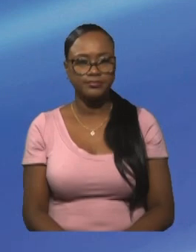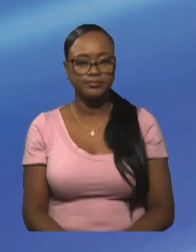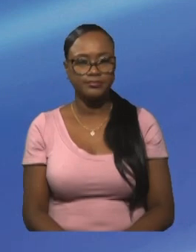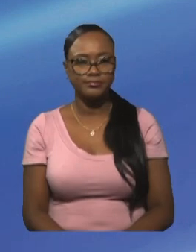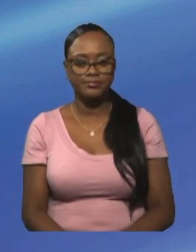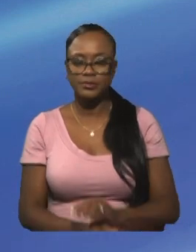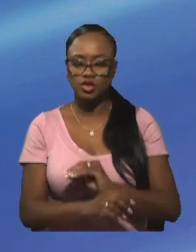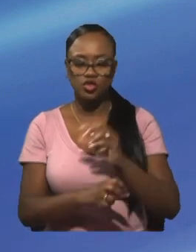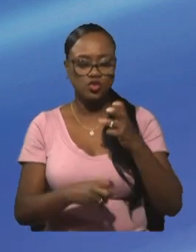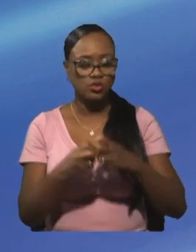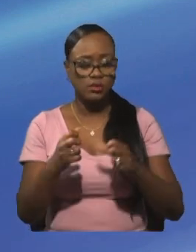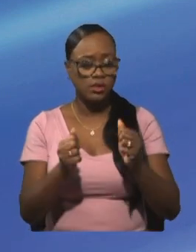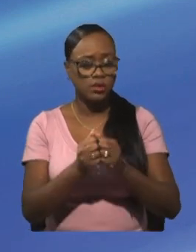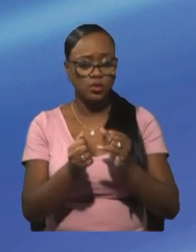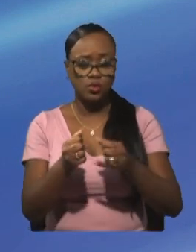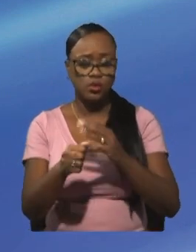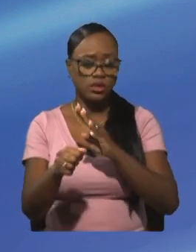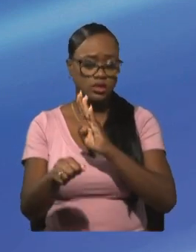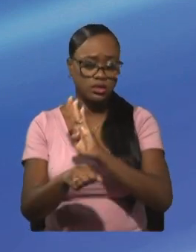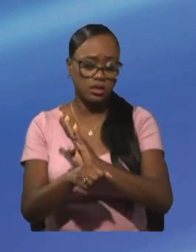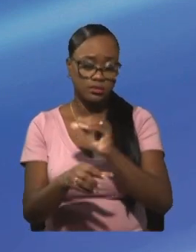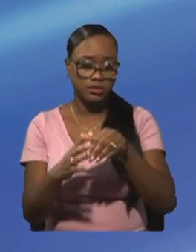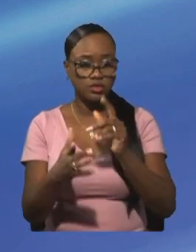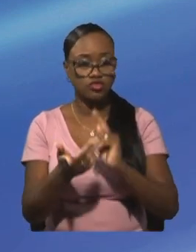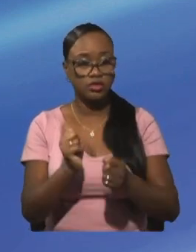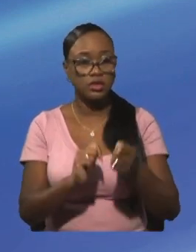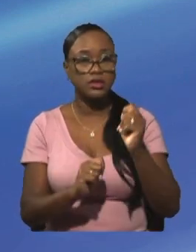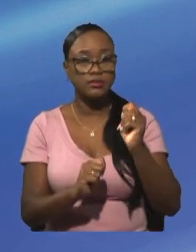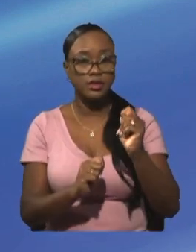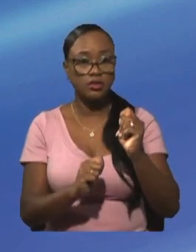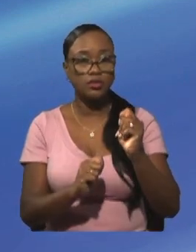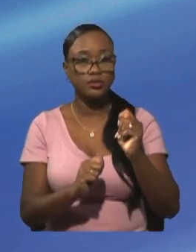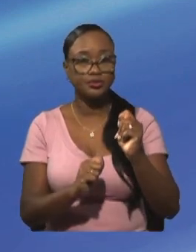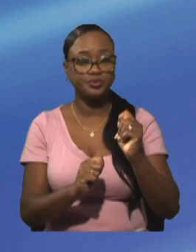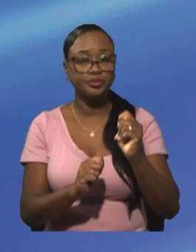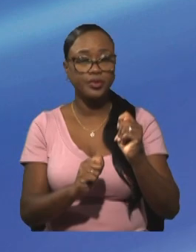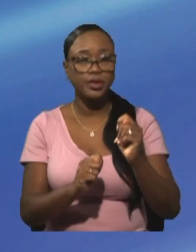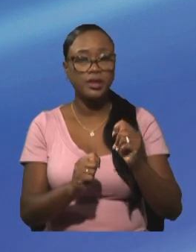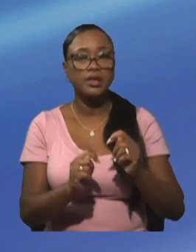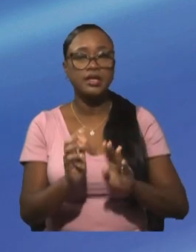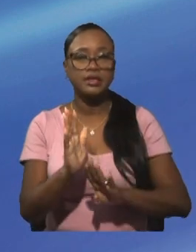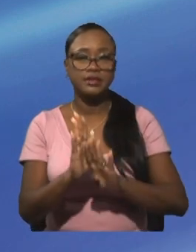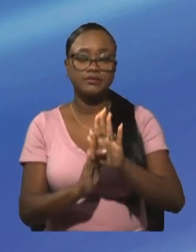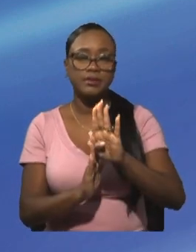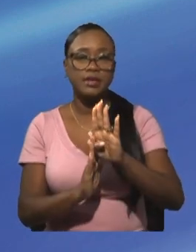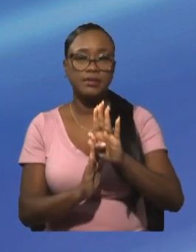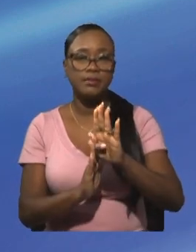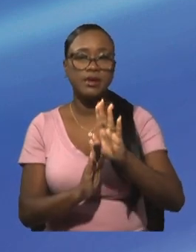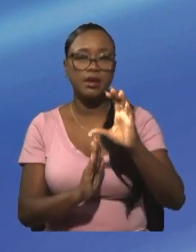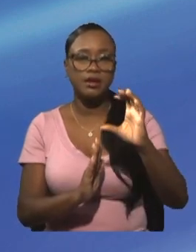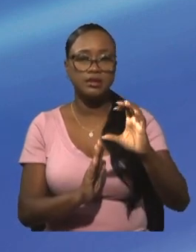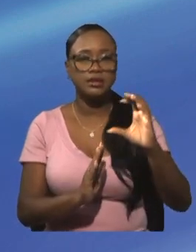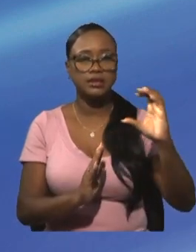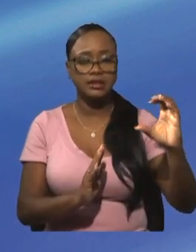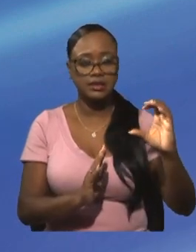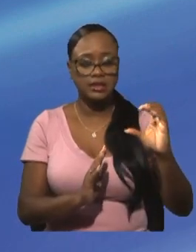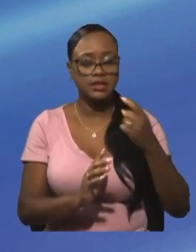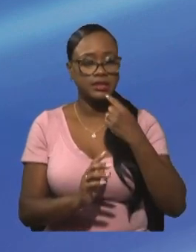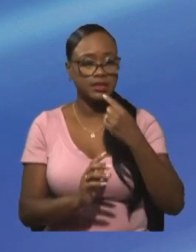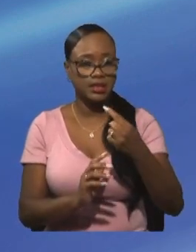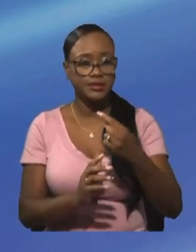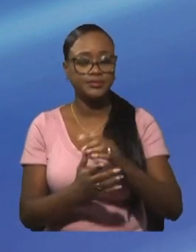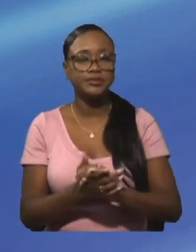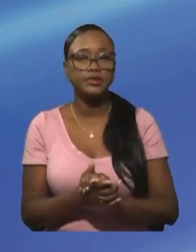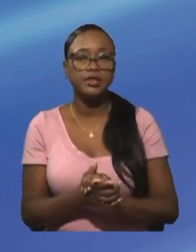No problem with jobs in Trinidad and Tobago, according to Managing Director of the Development Consulting Center, Richard Solomon. Instead, he